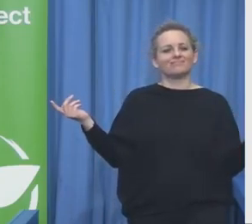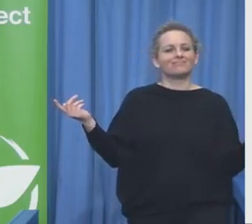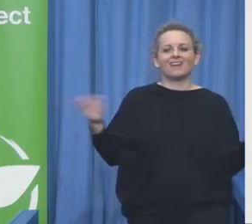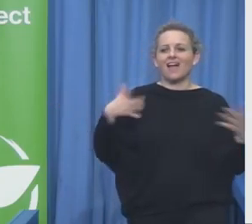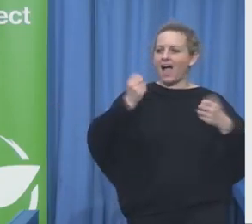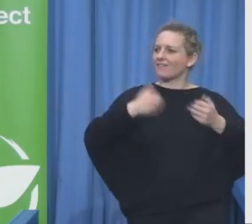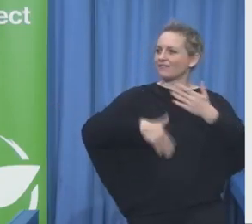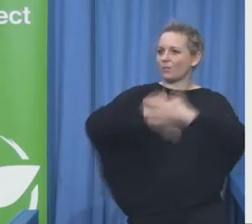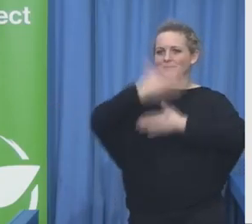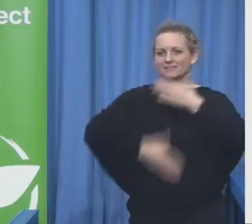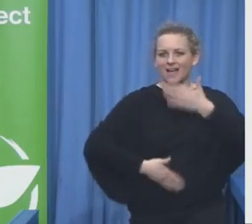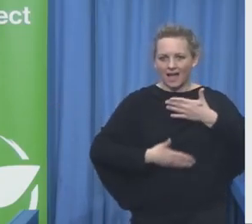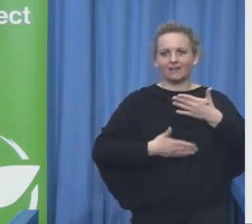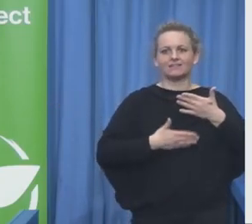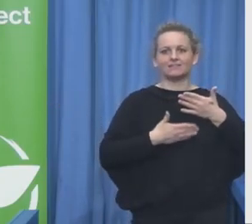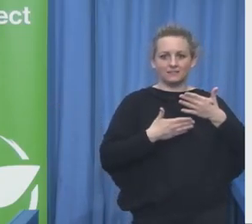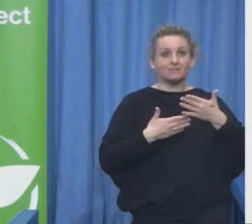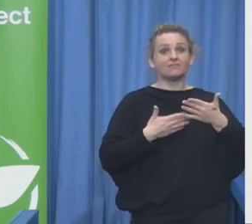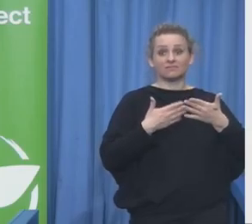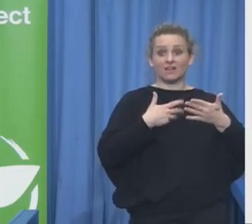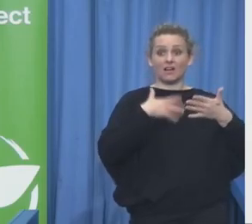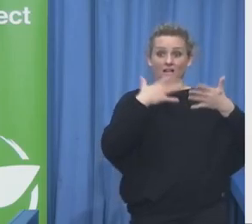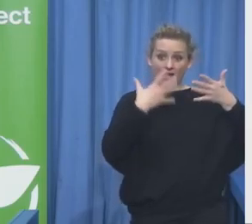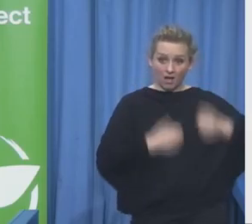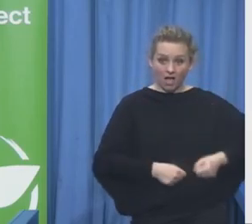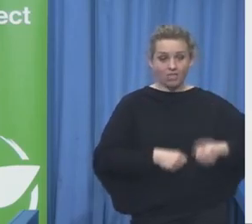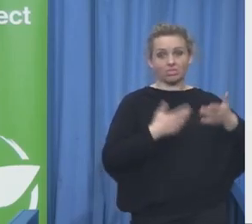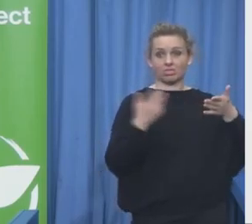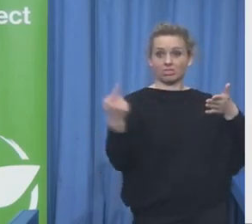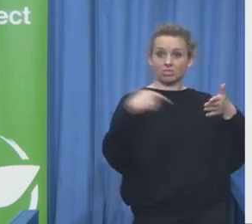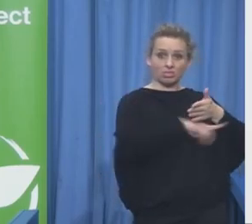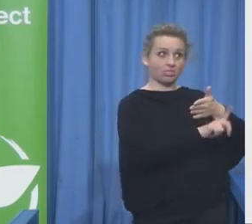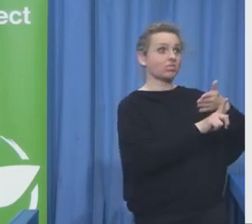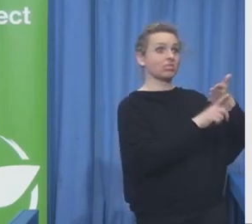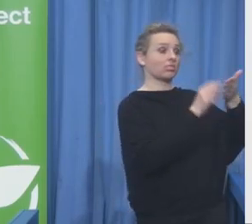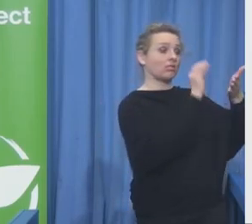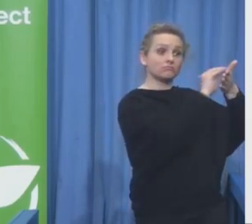company that during their assessment made a comment that they really did